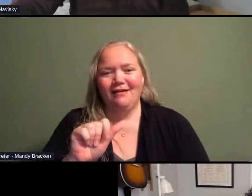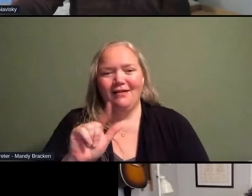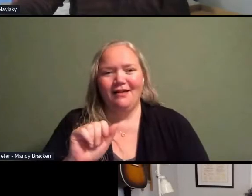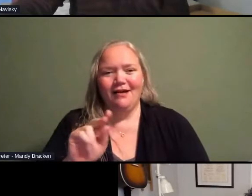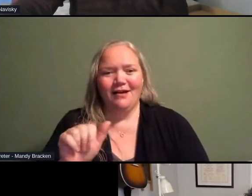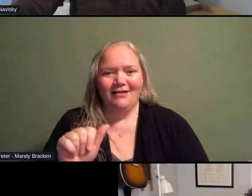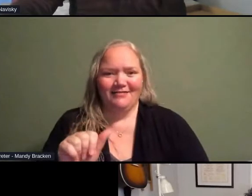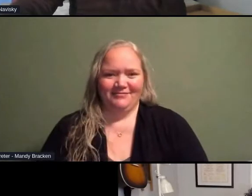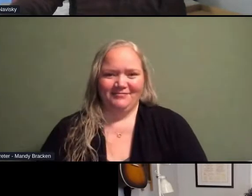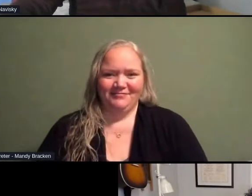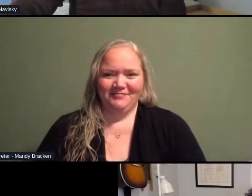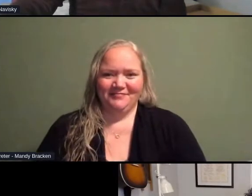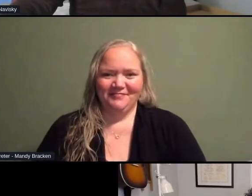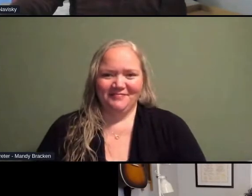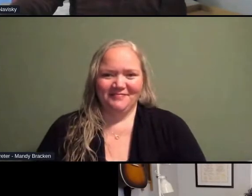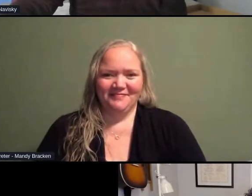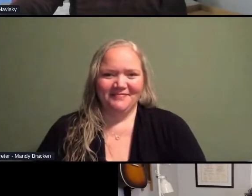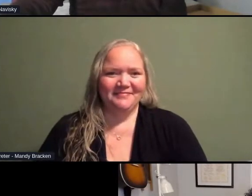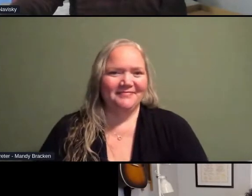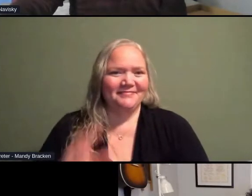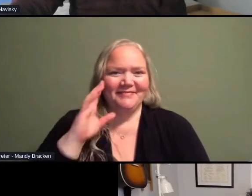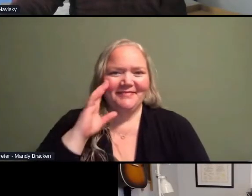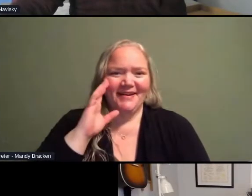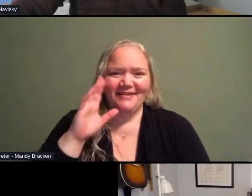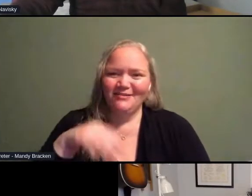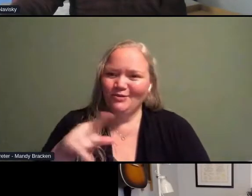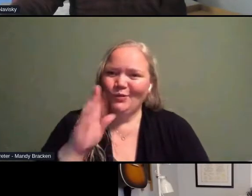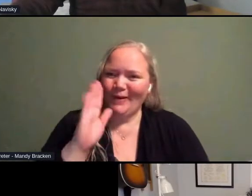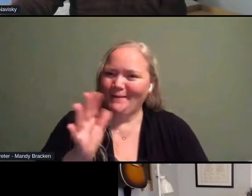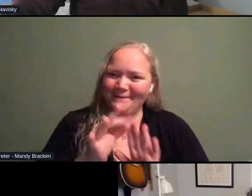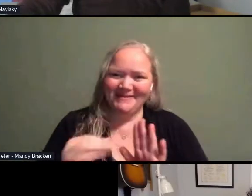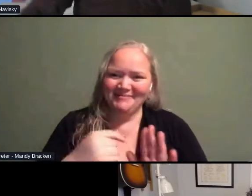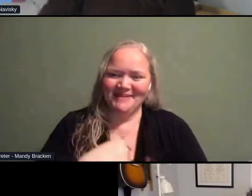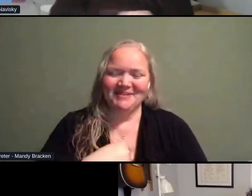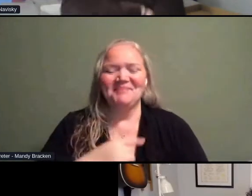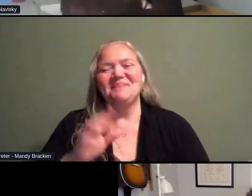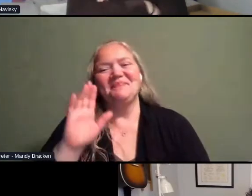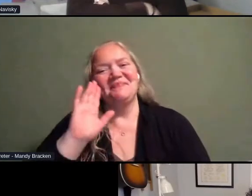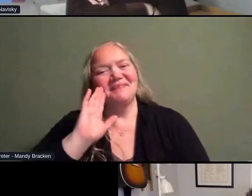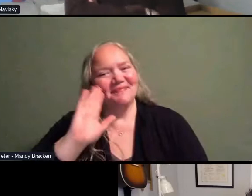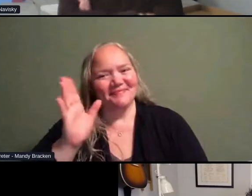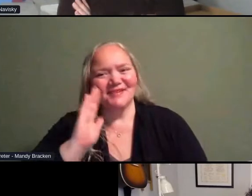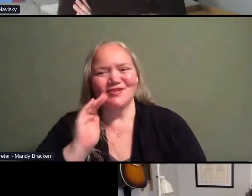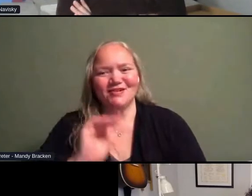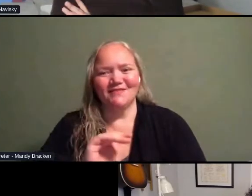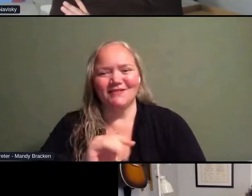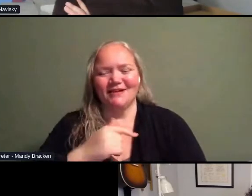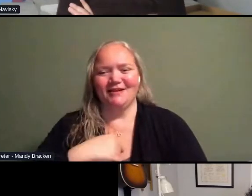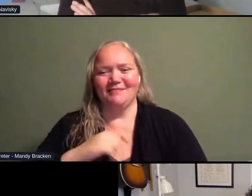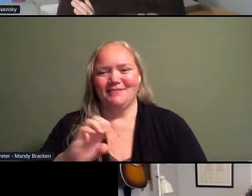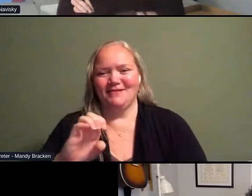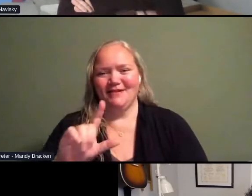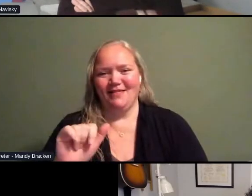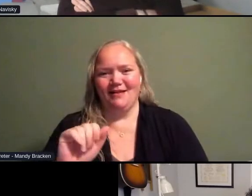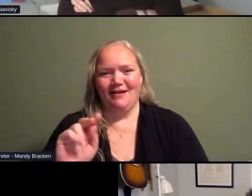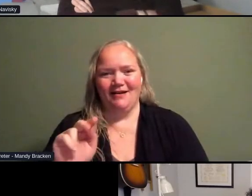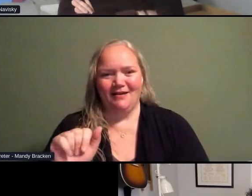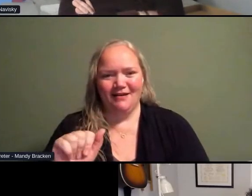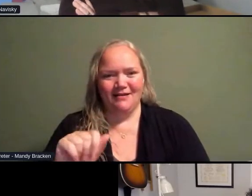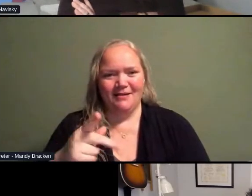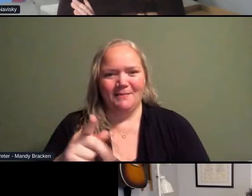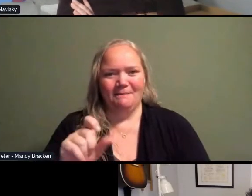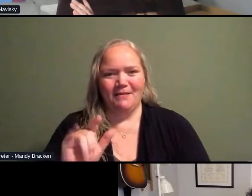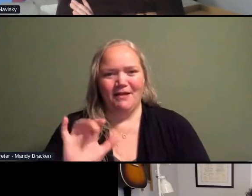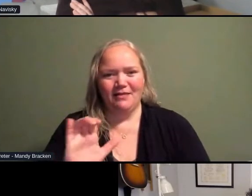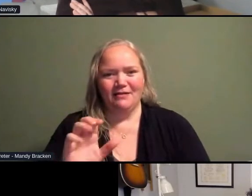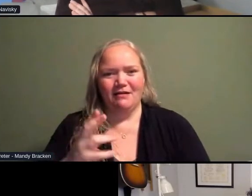was coming. Good evening. My name is Elana Pollack Halfacre, and I'm here tonight representing Honeymoon Israel.